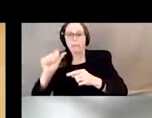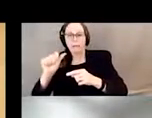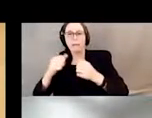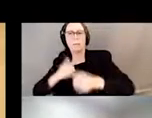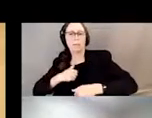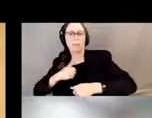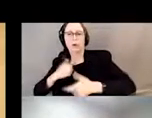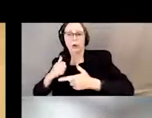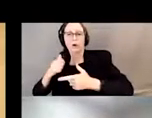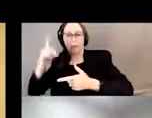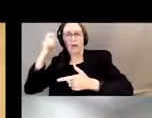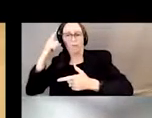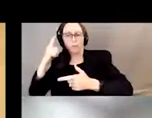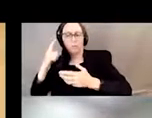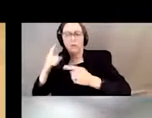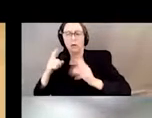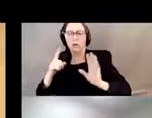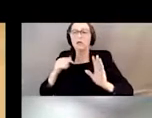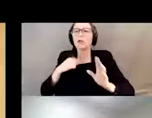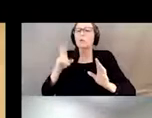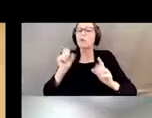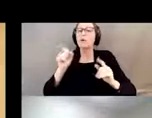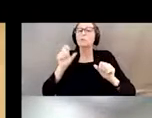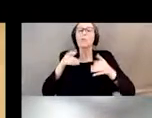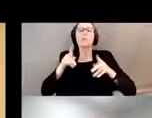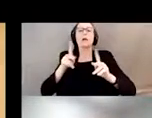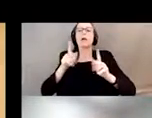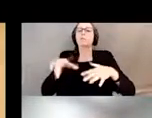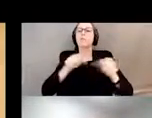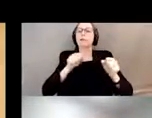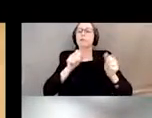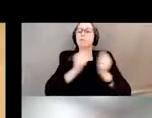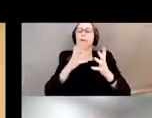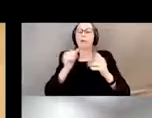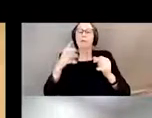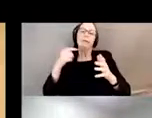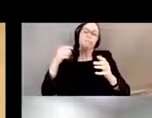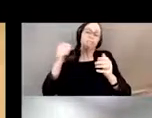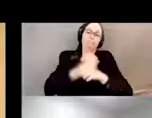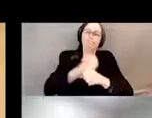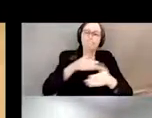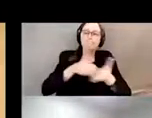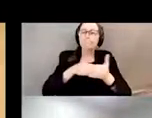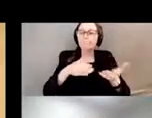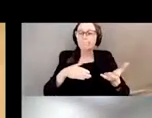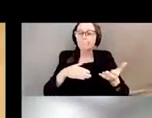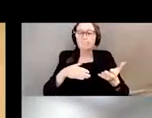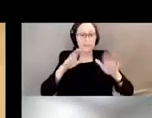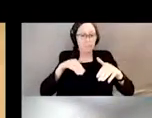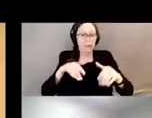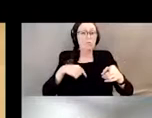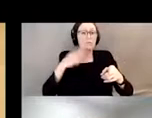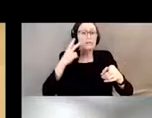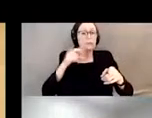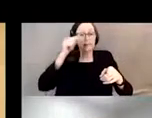forces. US forces will be allowed to withdraw without being attacked. And at the bottom, you can see, okay, the man on the